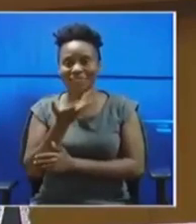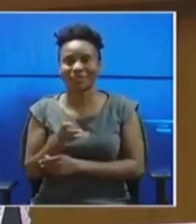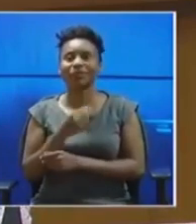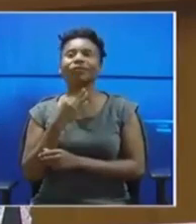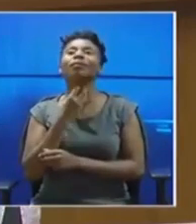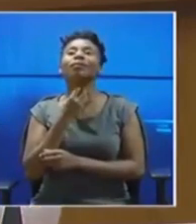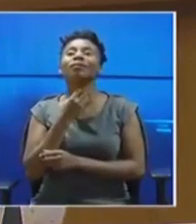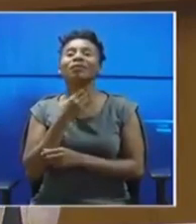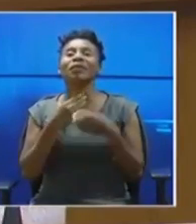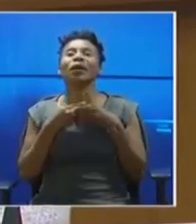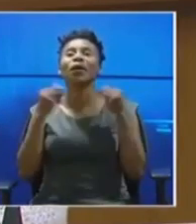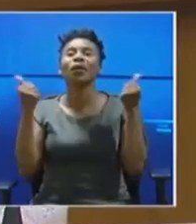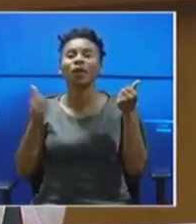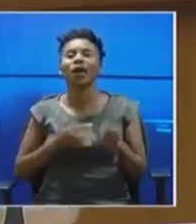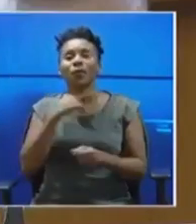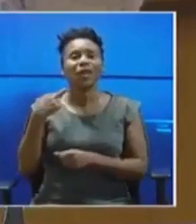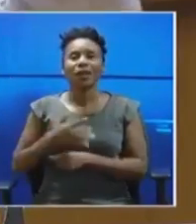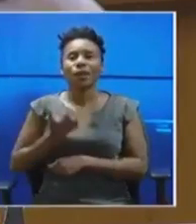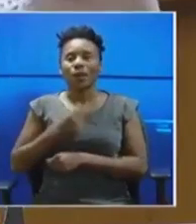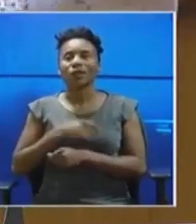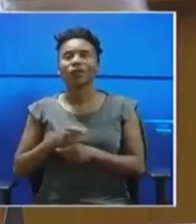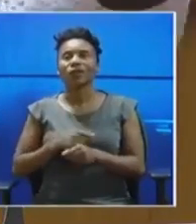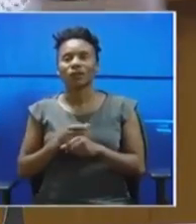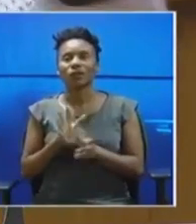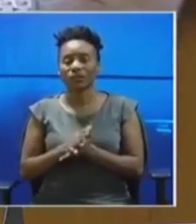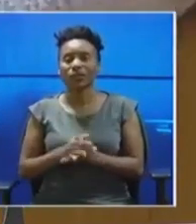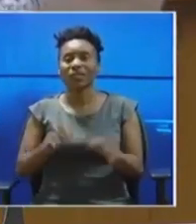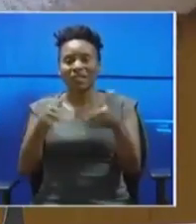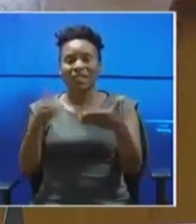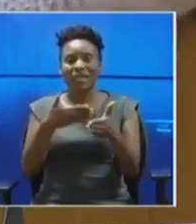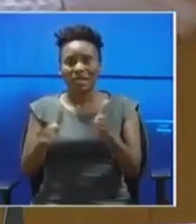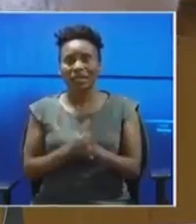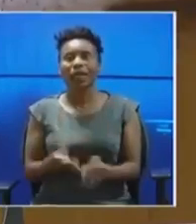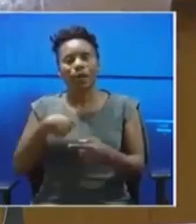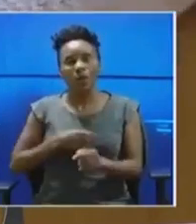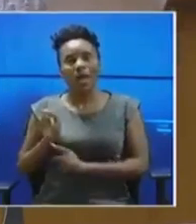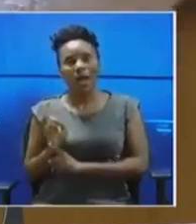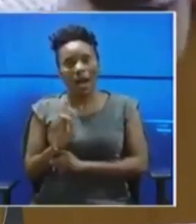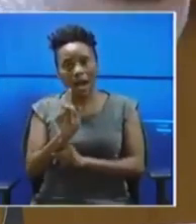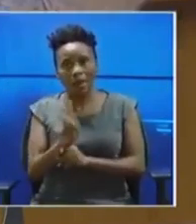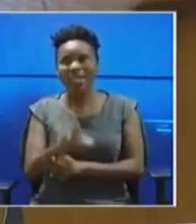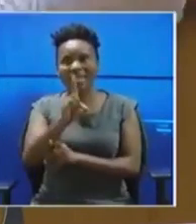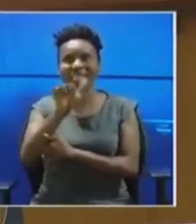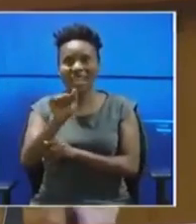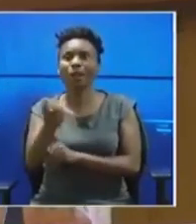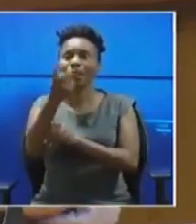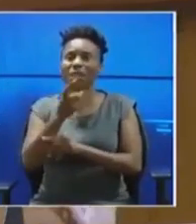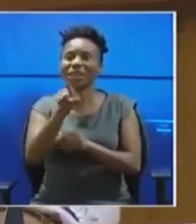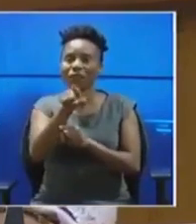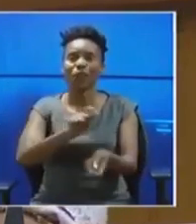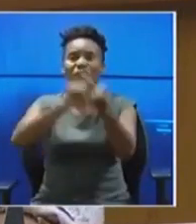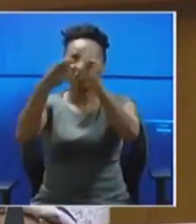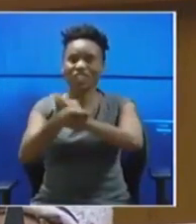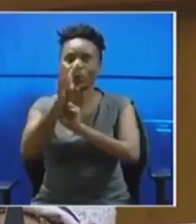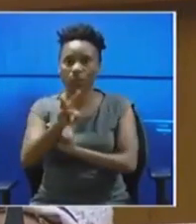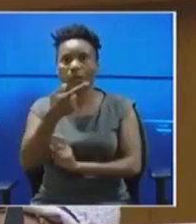I really wanted to sing, but my voice let me down. Sieza, bantu base South Africa, the DA will bring you change, the DA